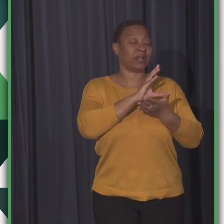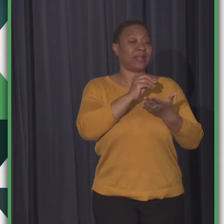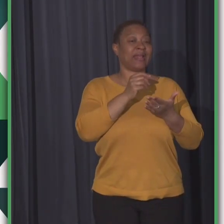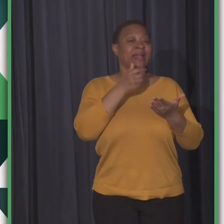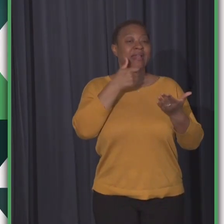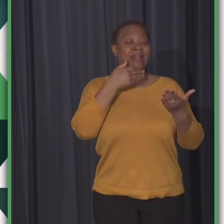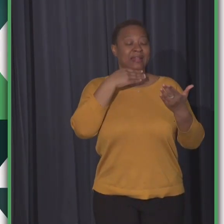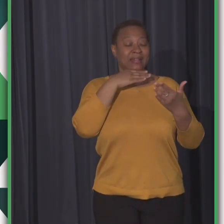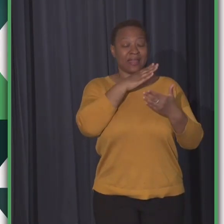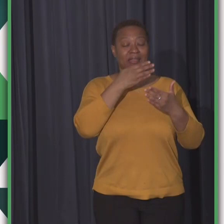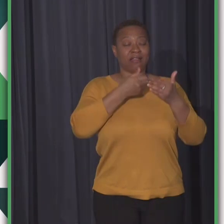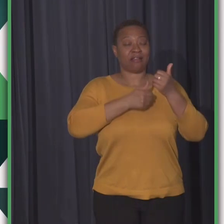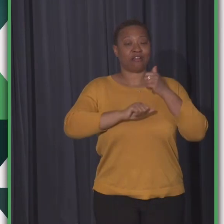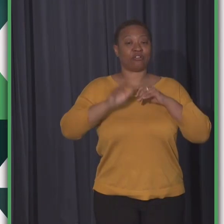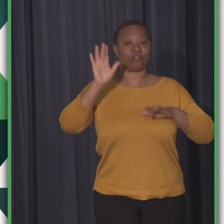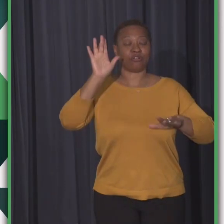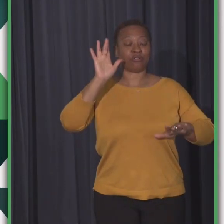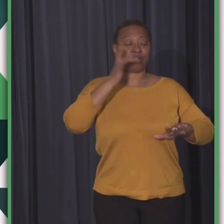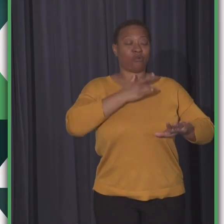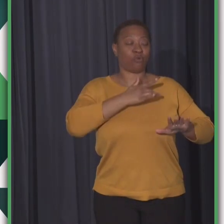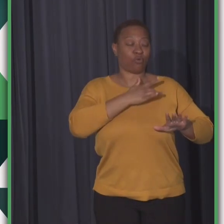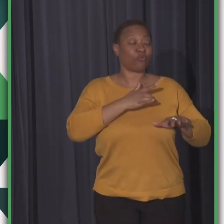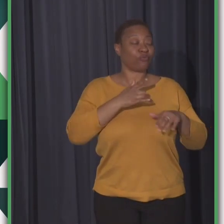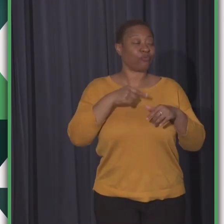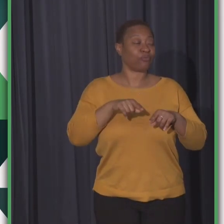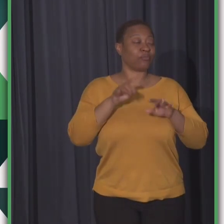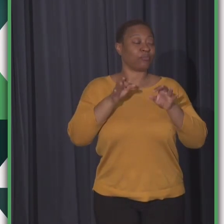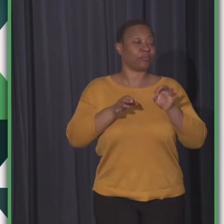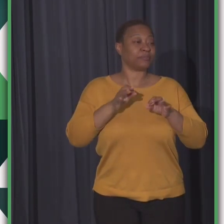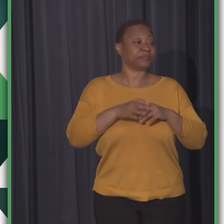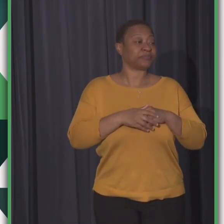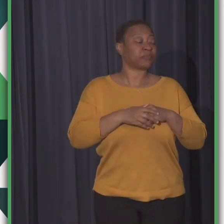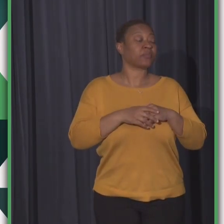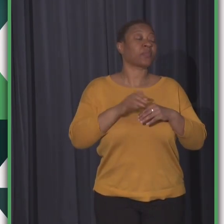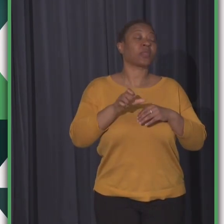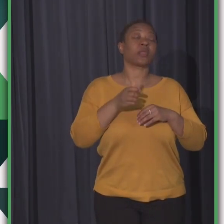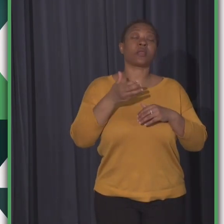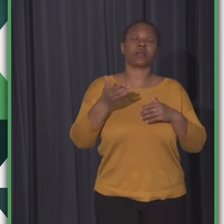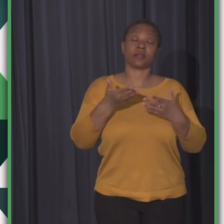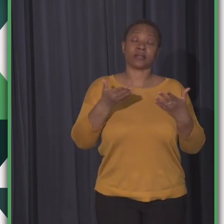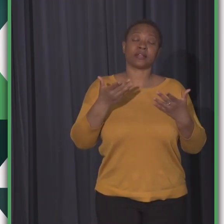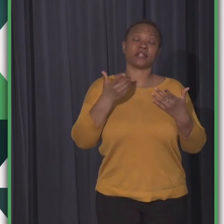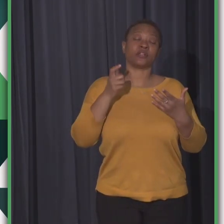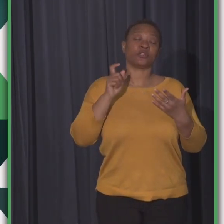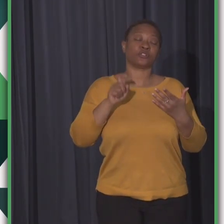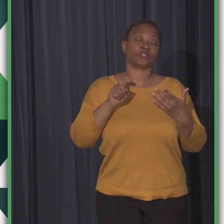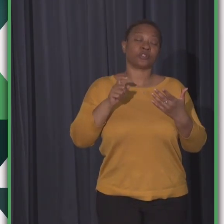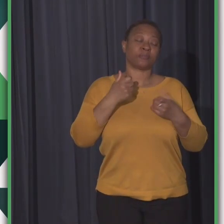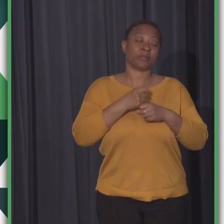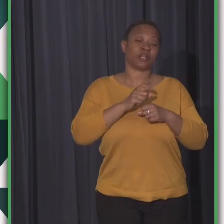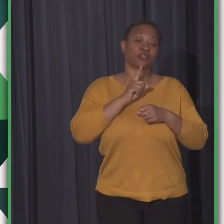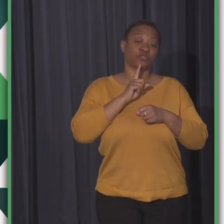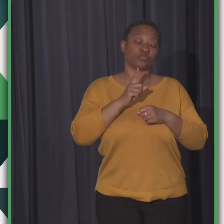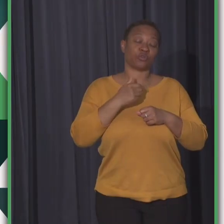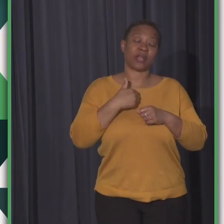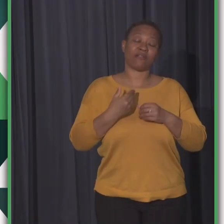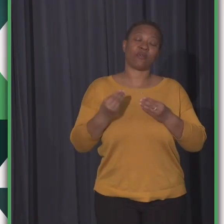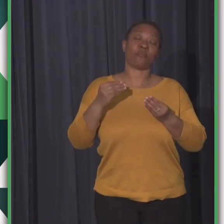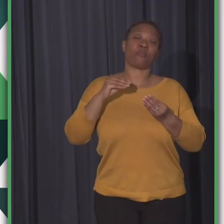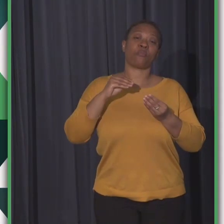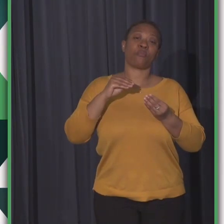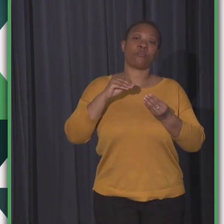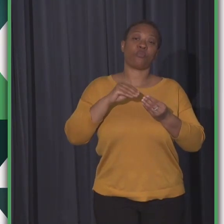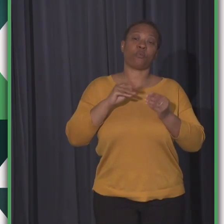Also, I think a greater effort should be made to make sure that we have more actual Detroiters on the Detroit